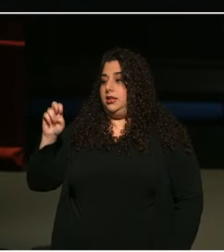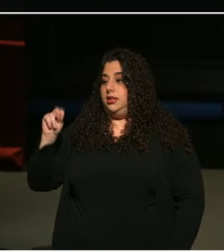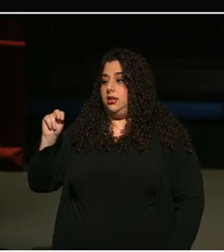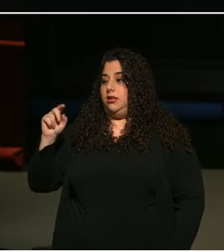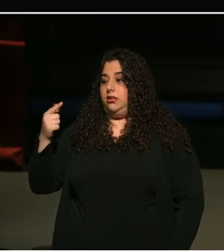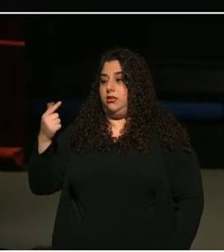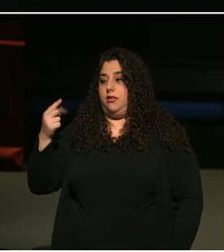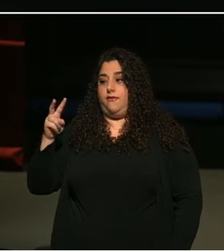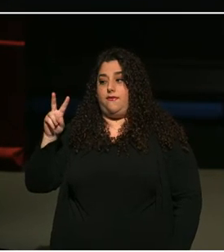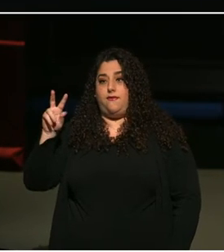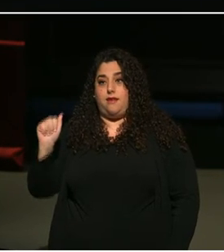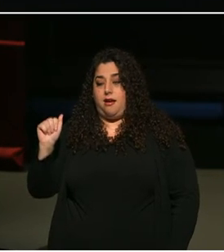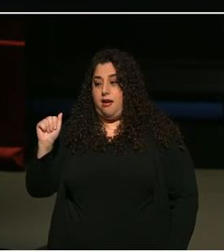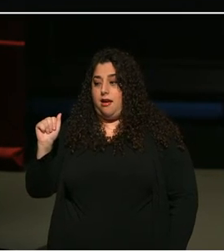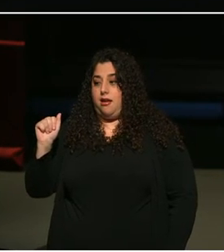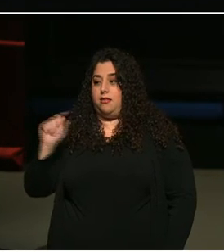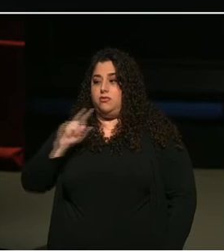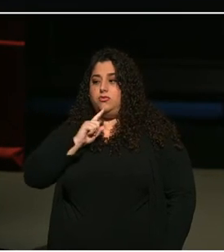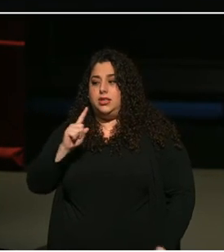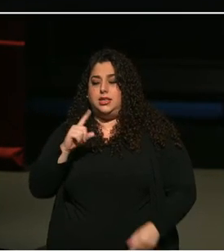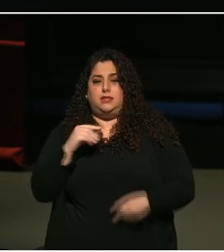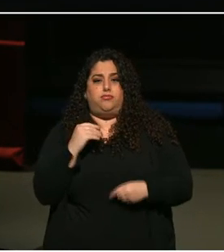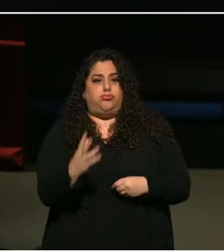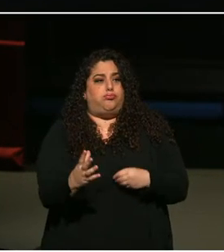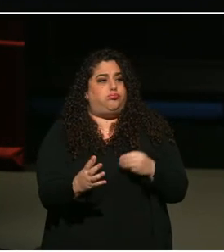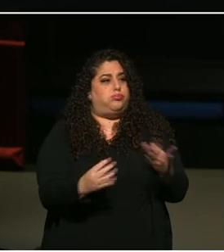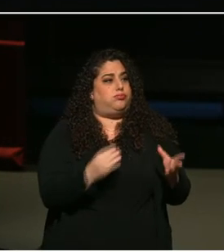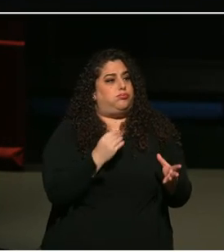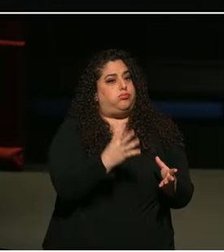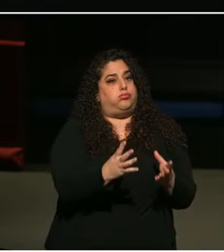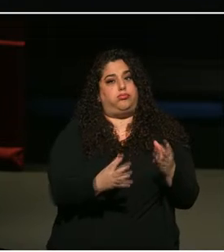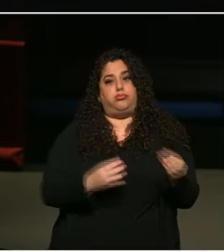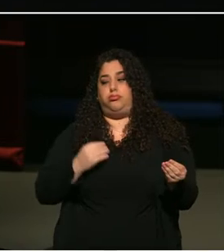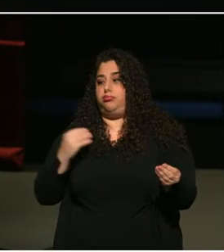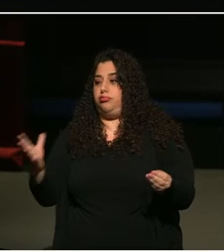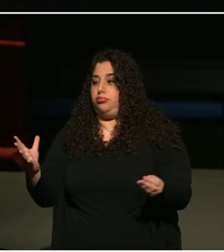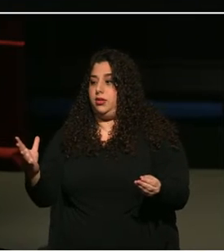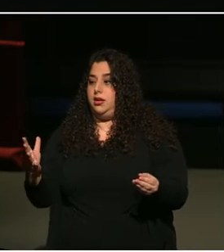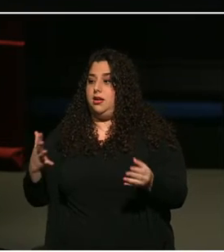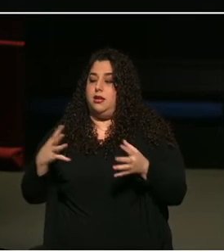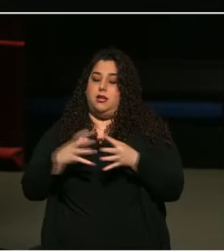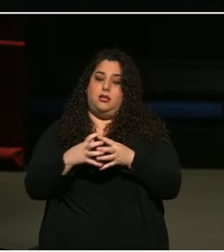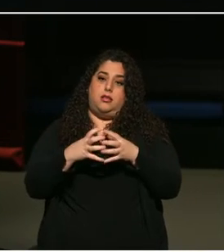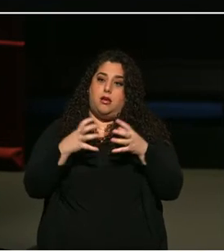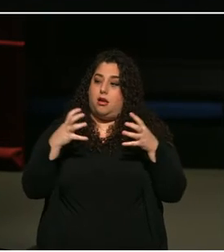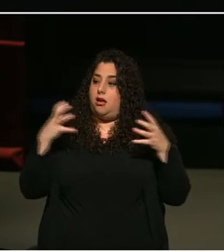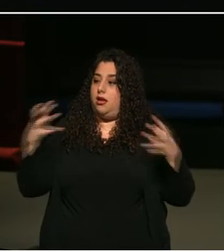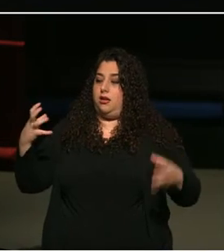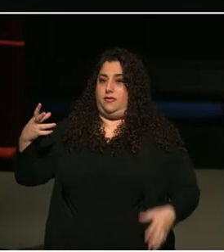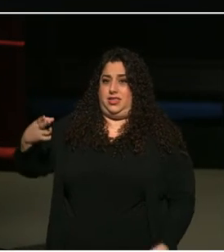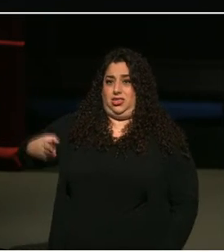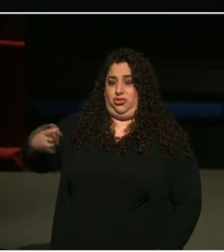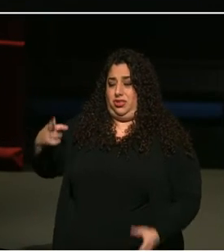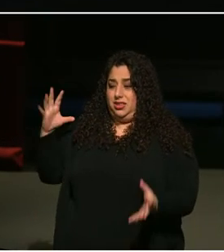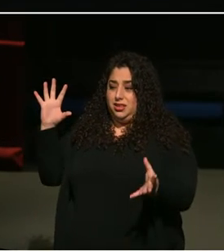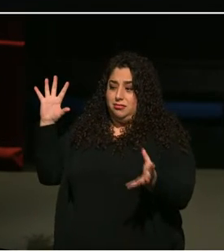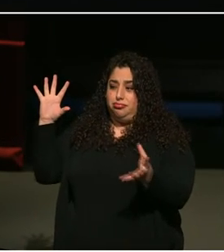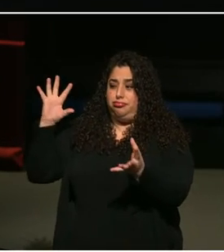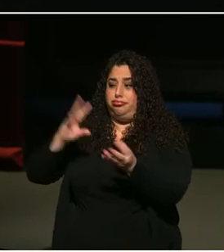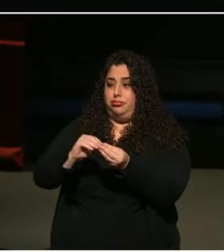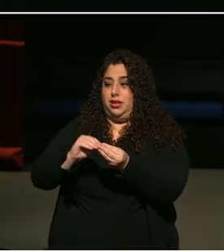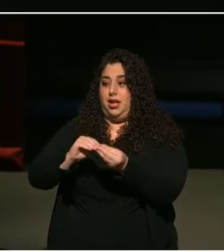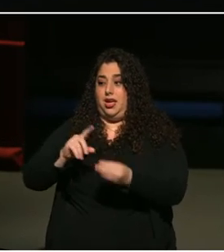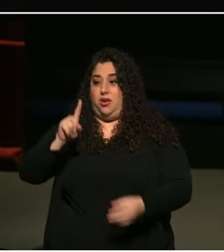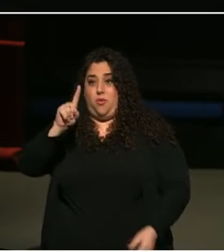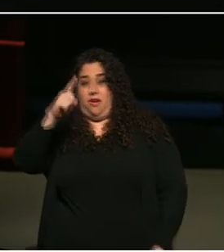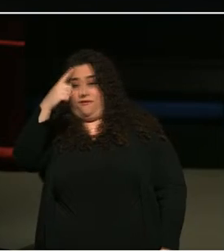creativity. Greater Los Angeles is now home to almost 250,000 Native Americans, representing